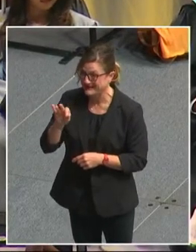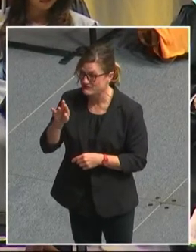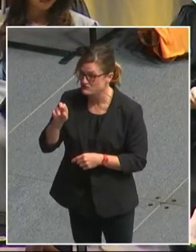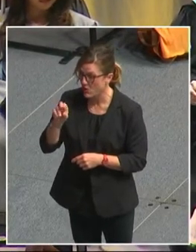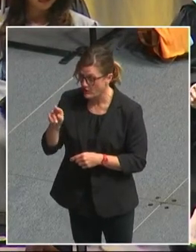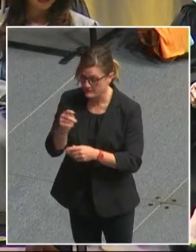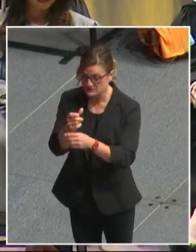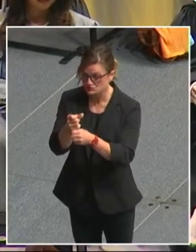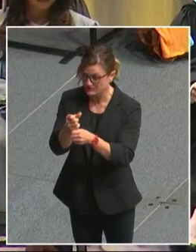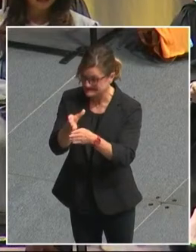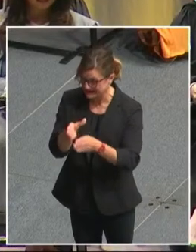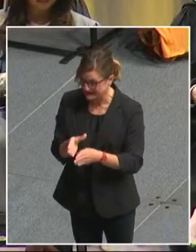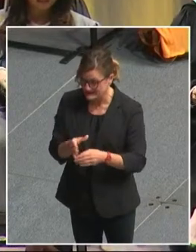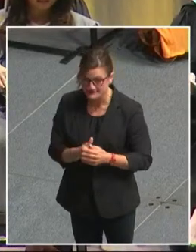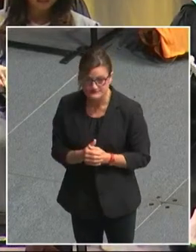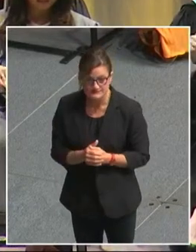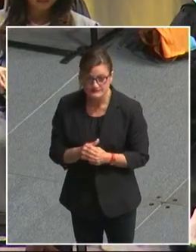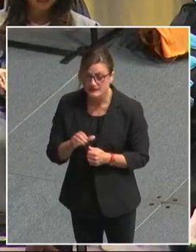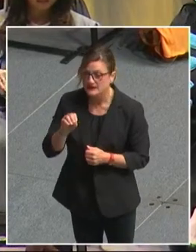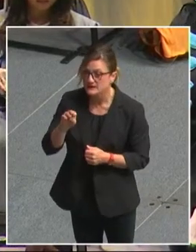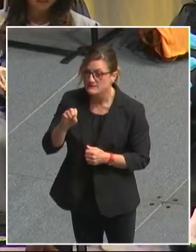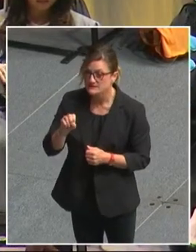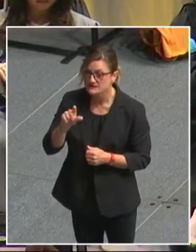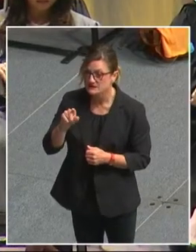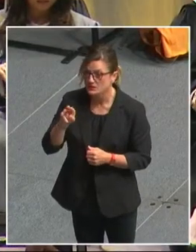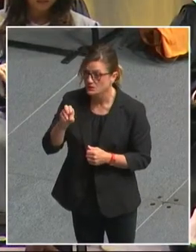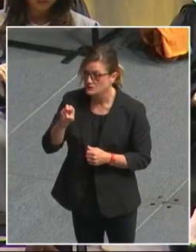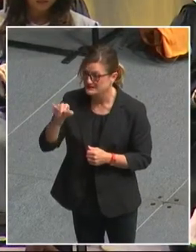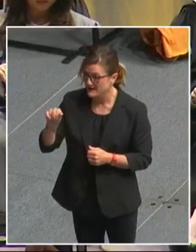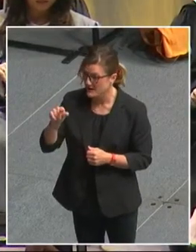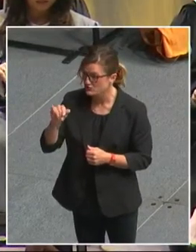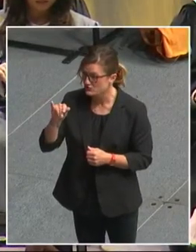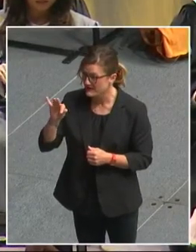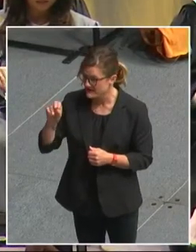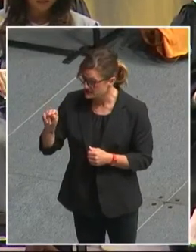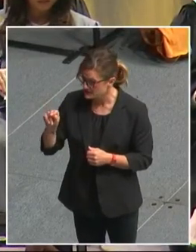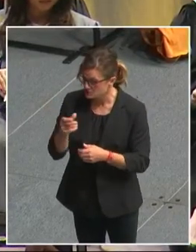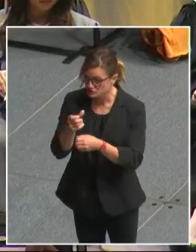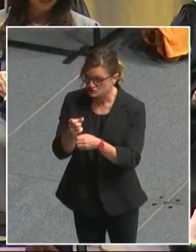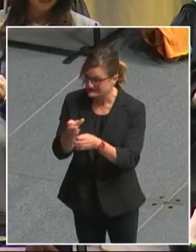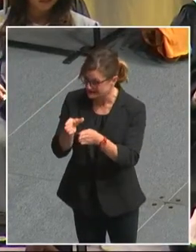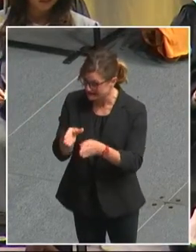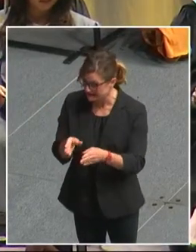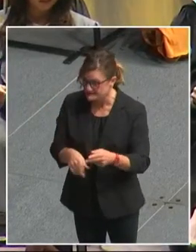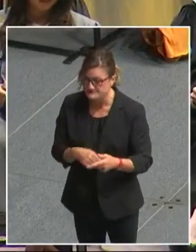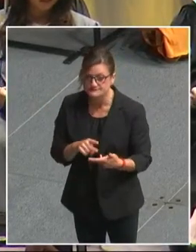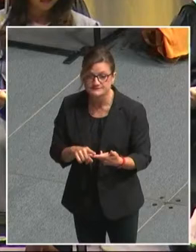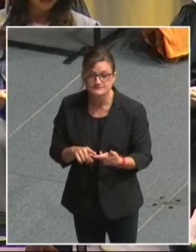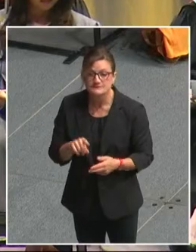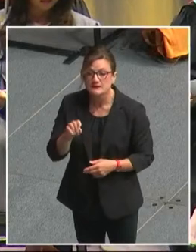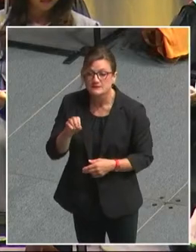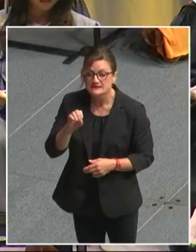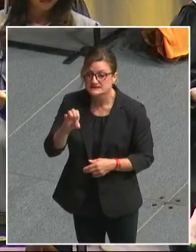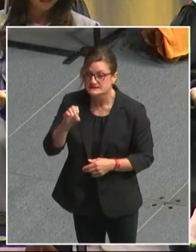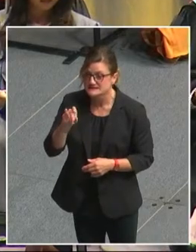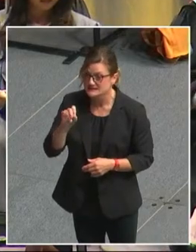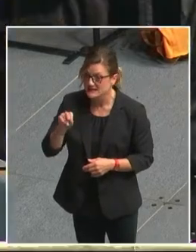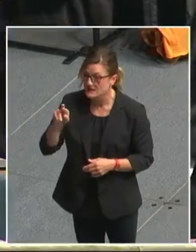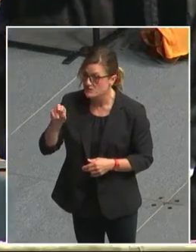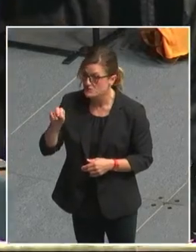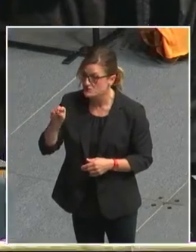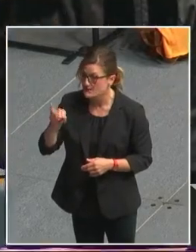trustee. Ms. Lucia Griffin, trustee. Ms. Cecilia